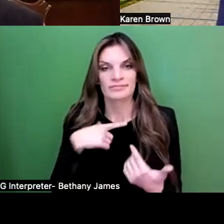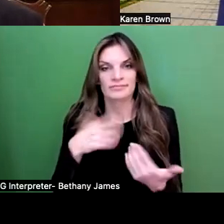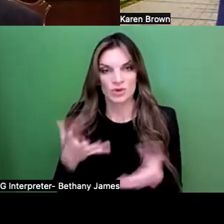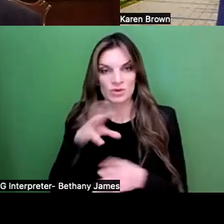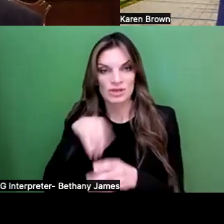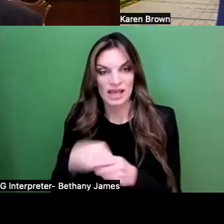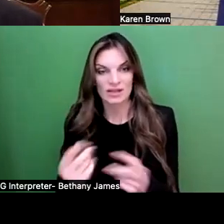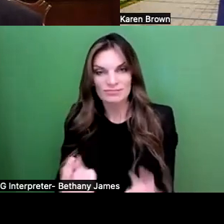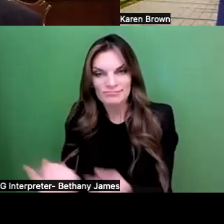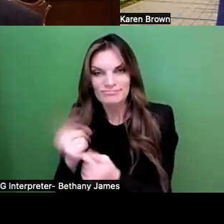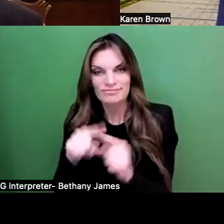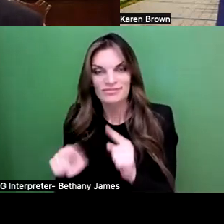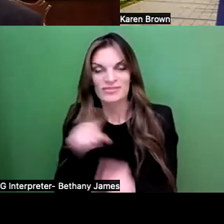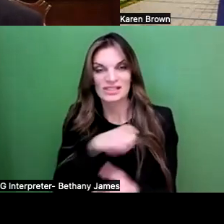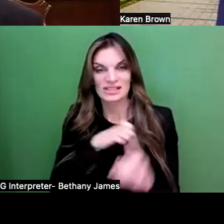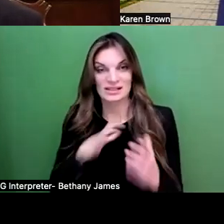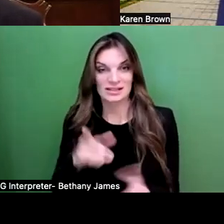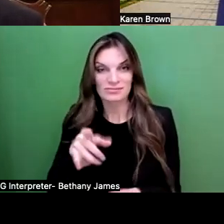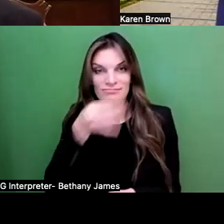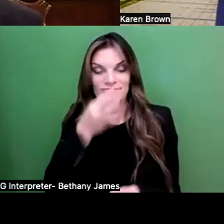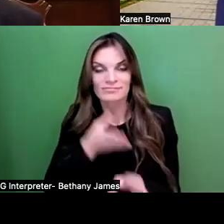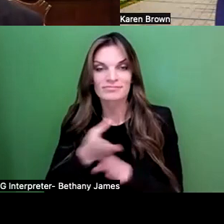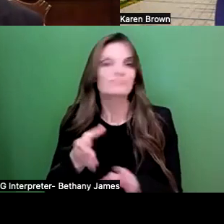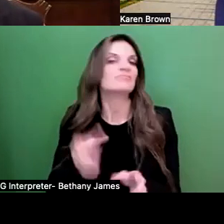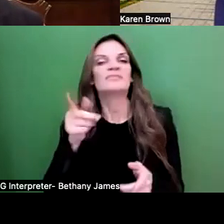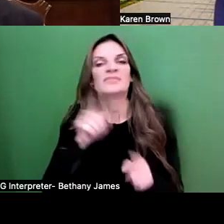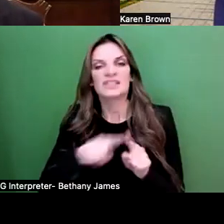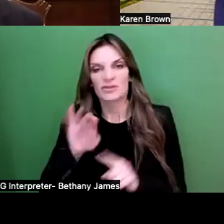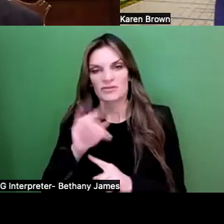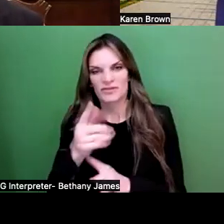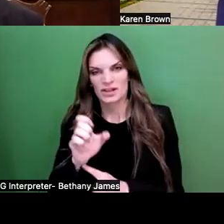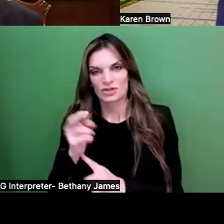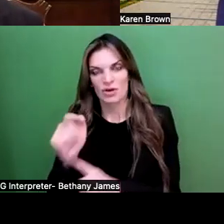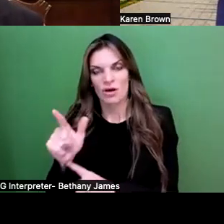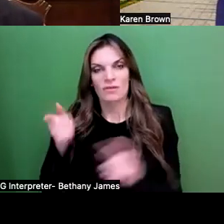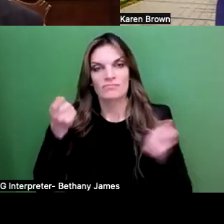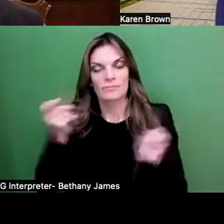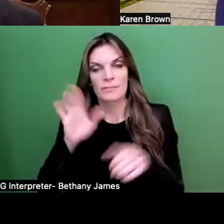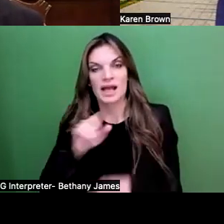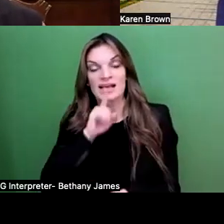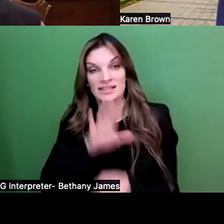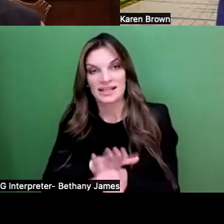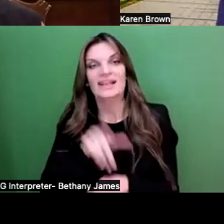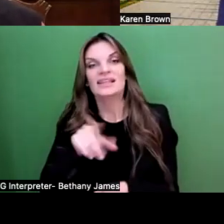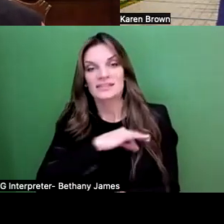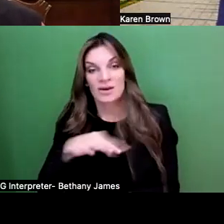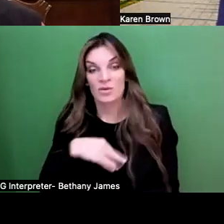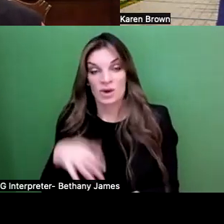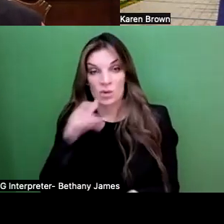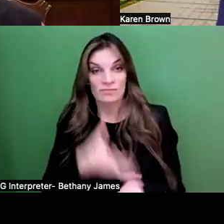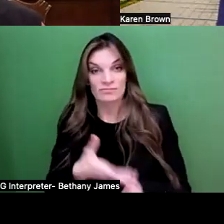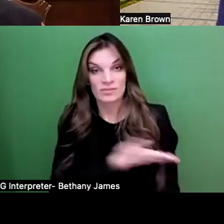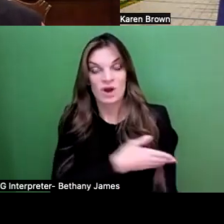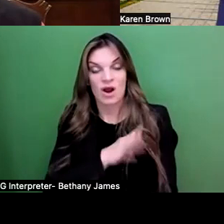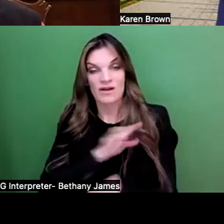step in with their expertise, and a village hall led by talented and dedicated staff. We'll continue to upgrade our infrastructure,